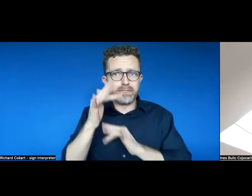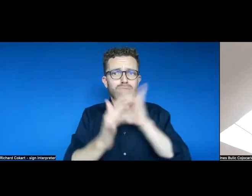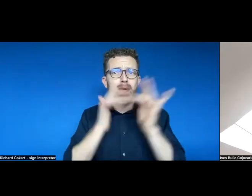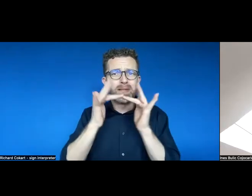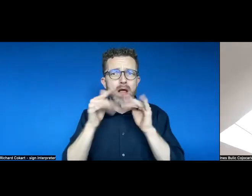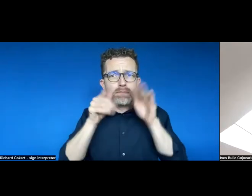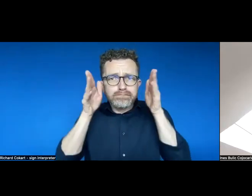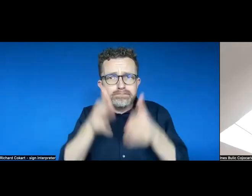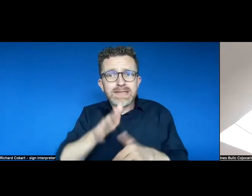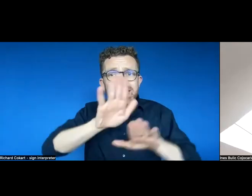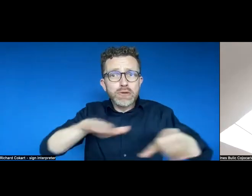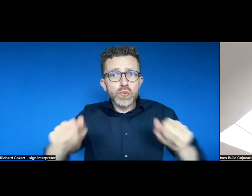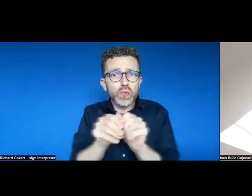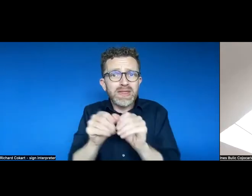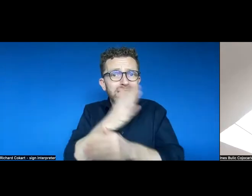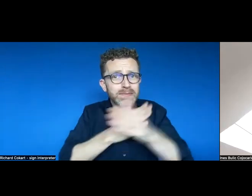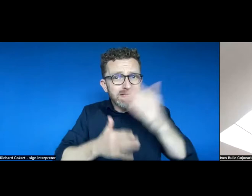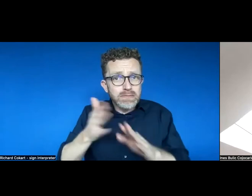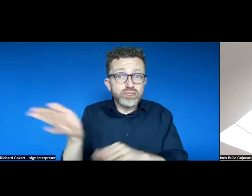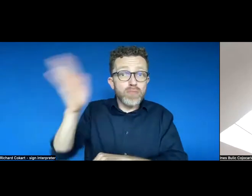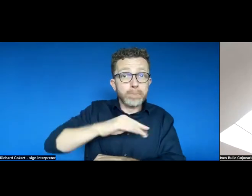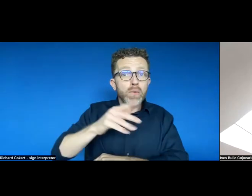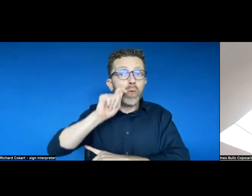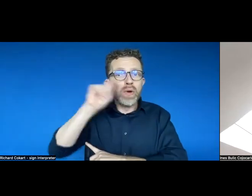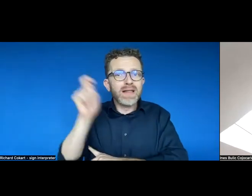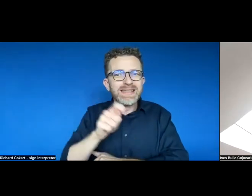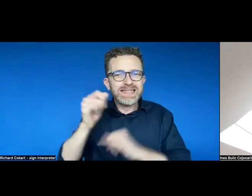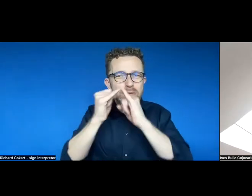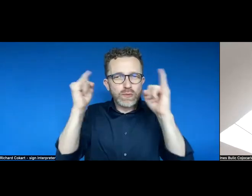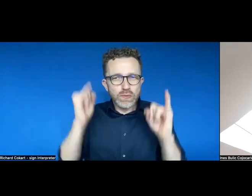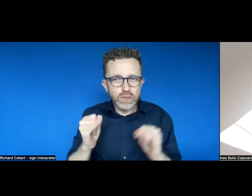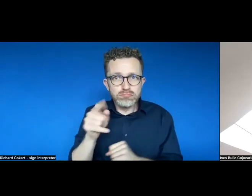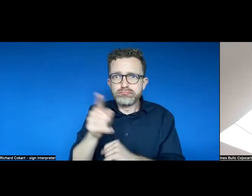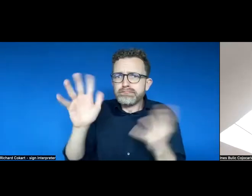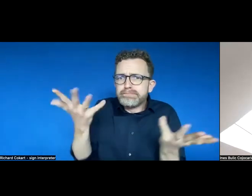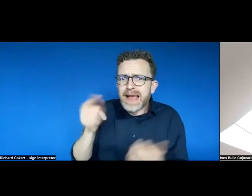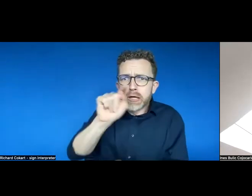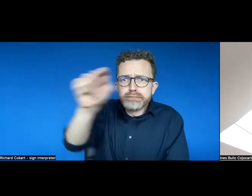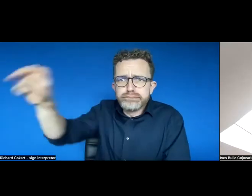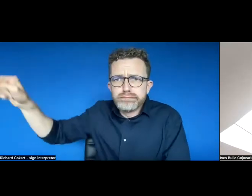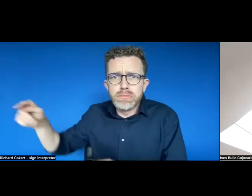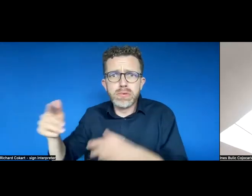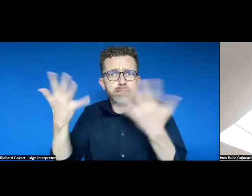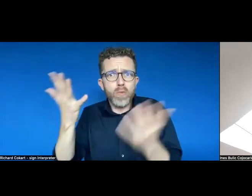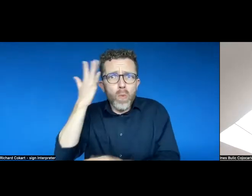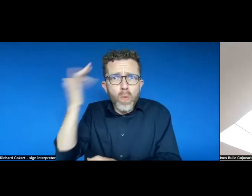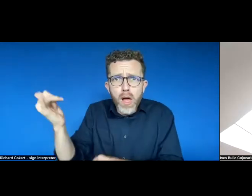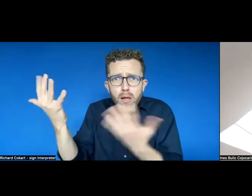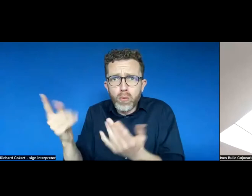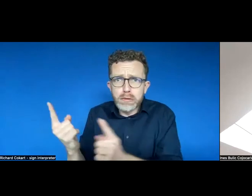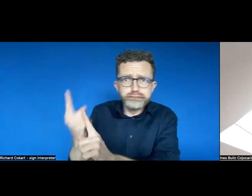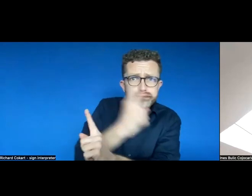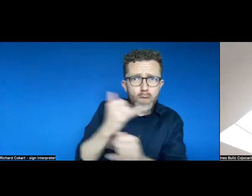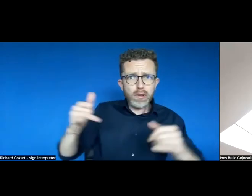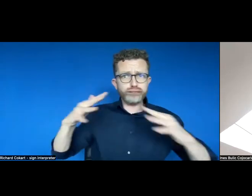disabilities. And we, of course, would like to use it to raise awareness about the plight of children with disabilities in